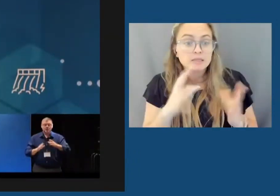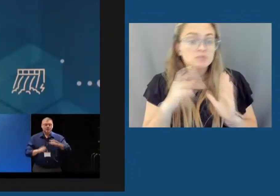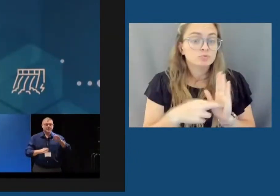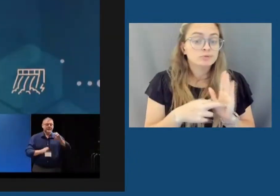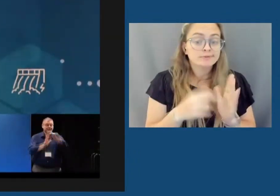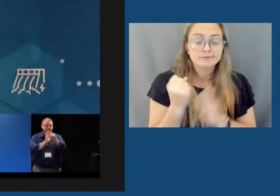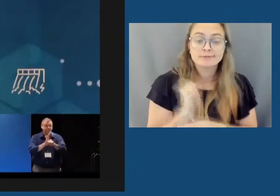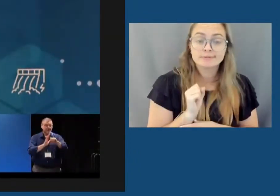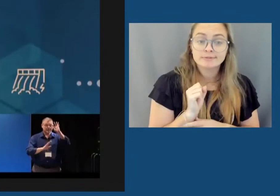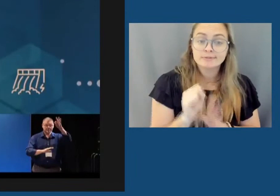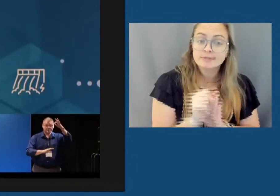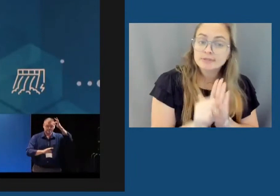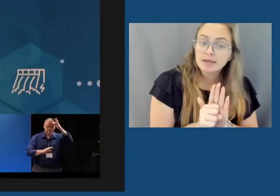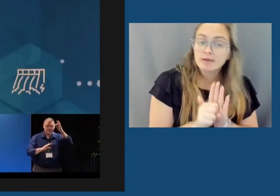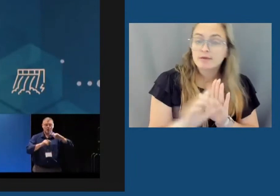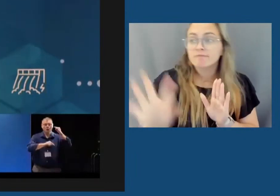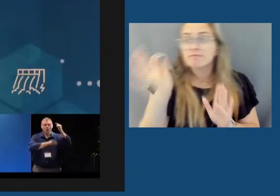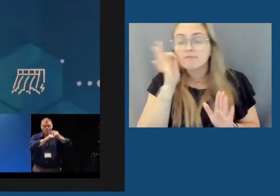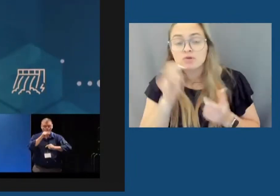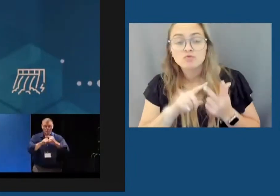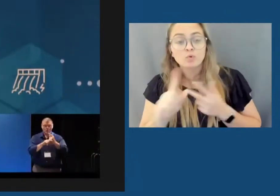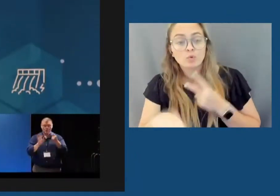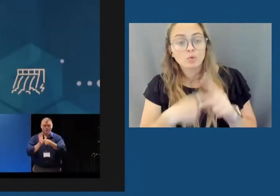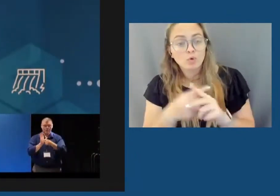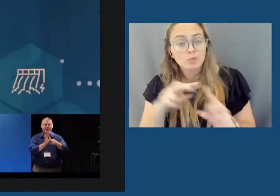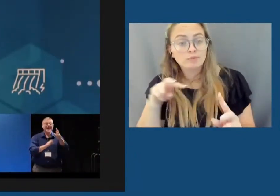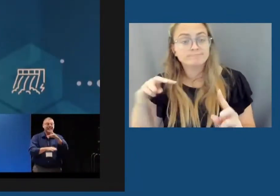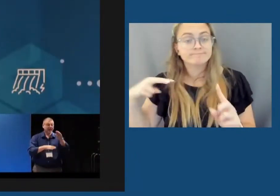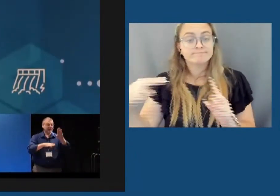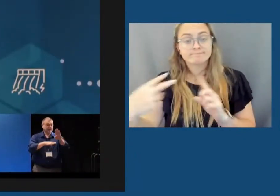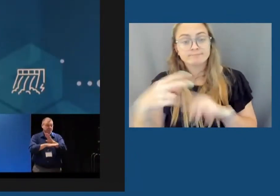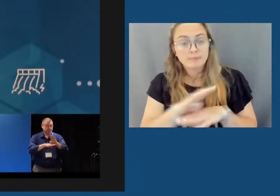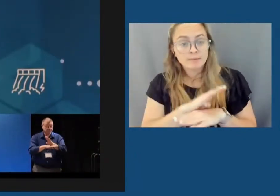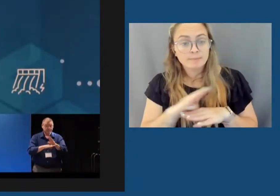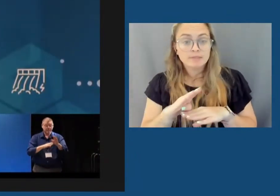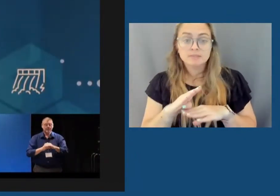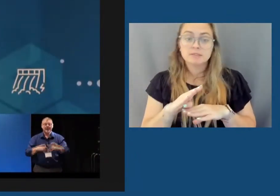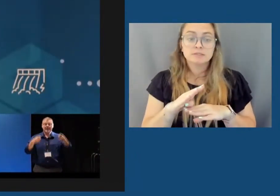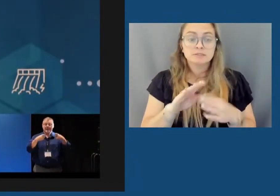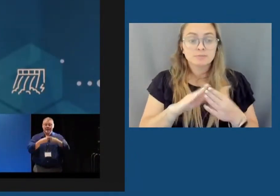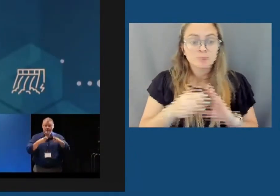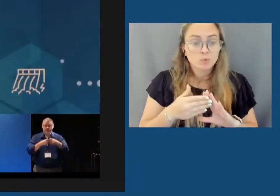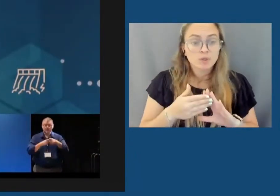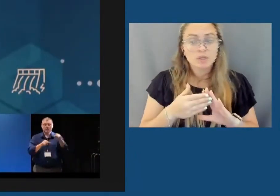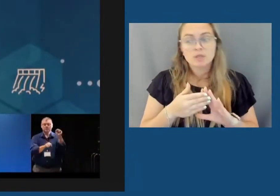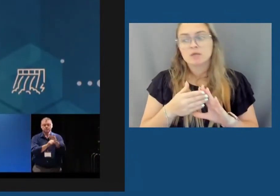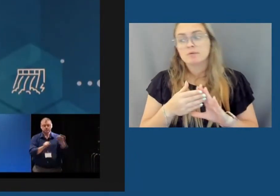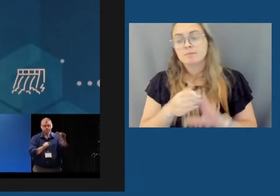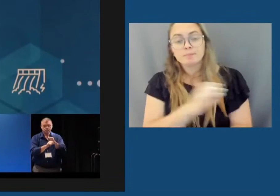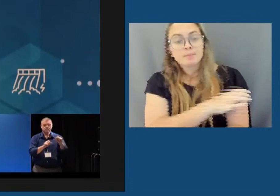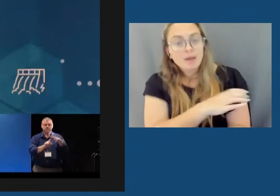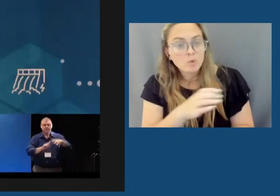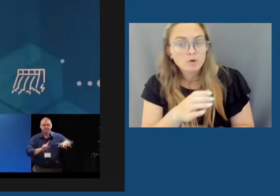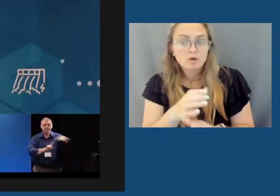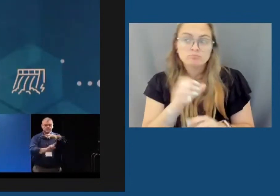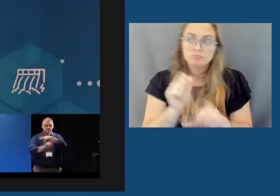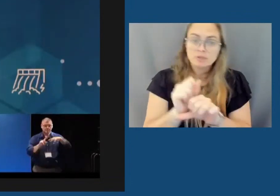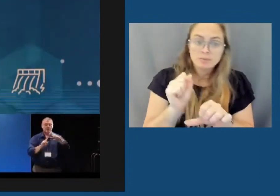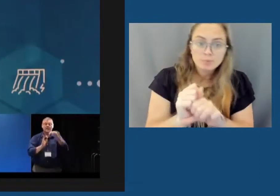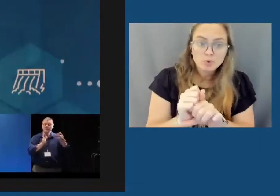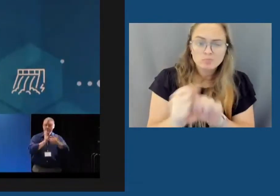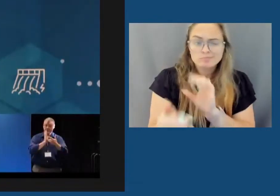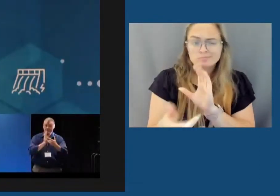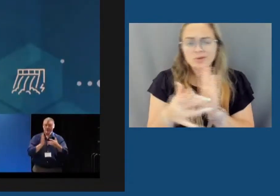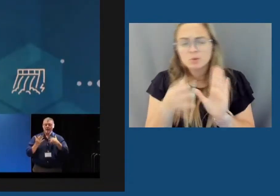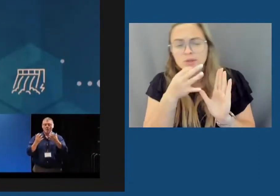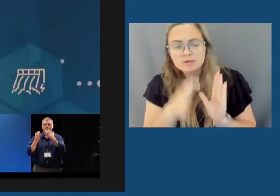and global perspectives, as well as the business community, power producers, labor, environment, and technical experts. So I want to thank